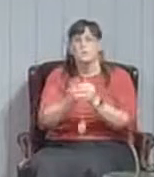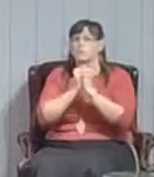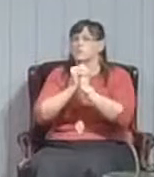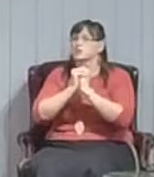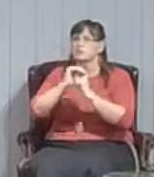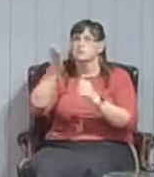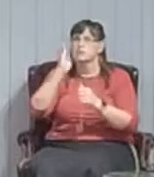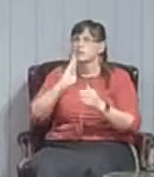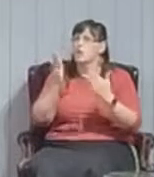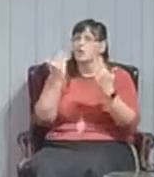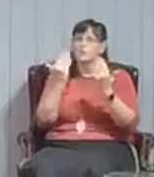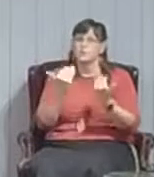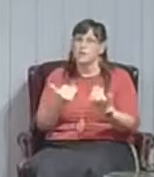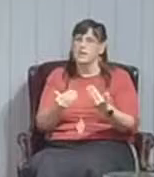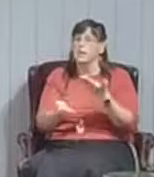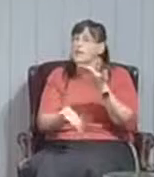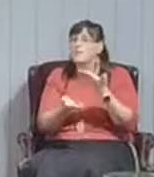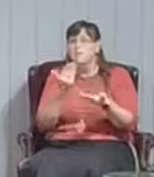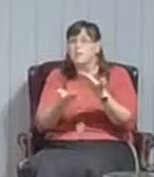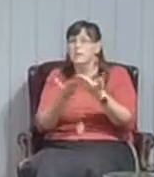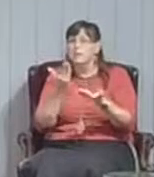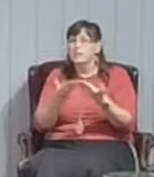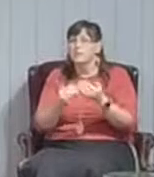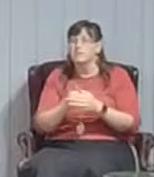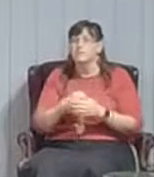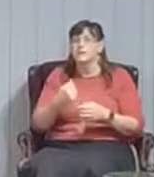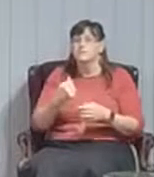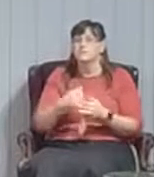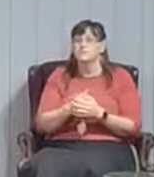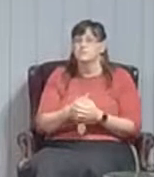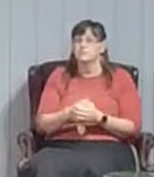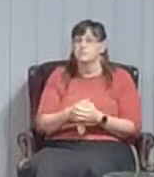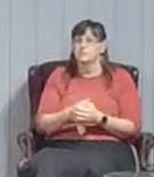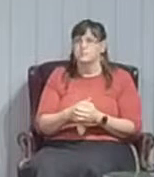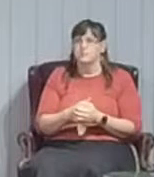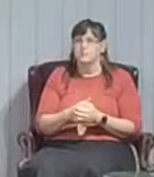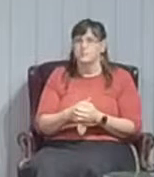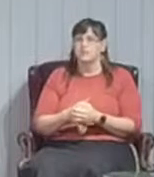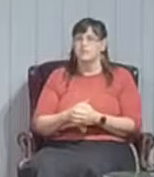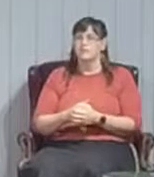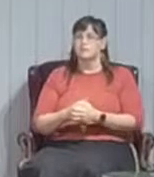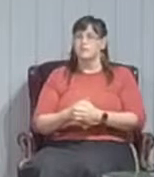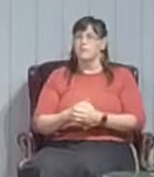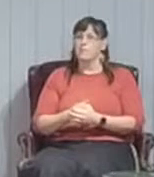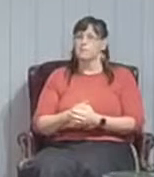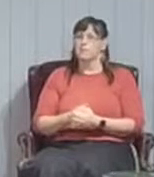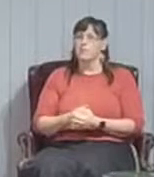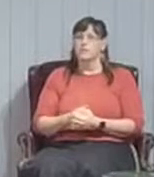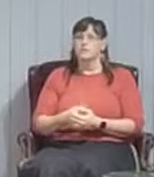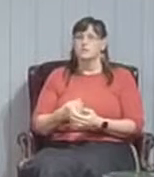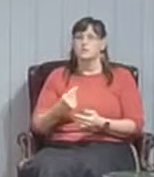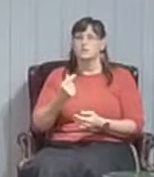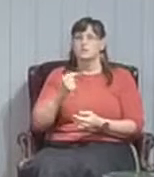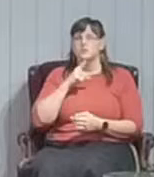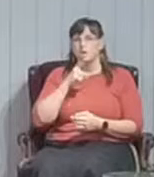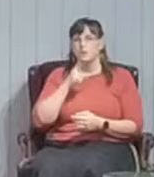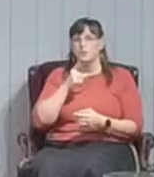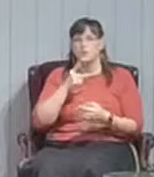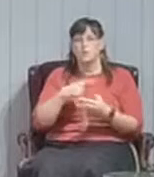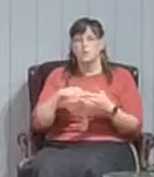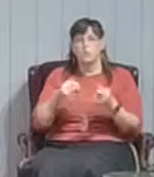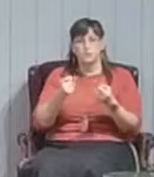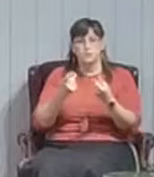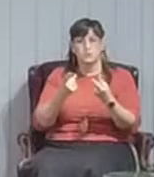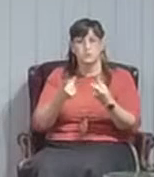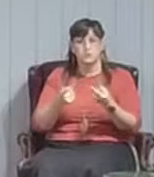God already. Maybe we can, so we'll do something like this. Yeah, these are my here's here's what we're doing. We're saying, all right, well, look at this. These